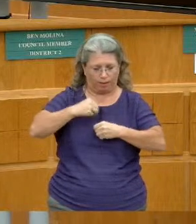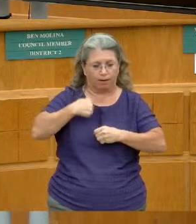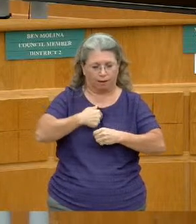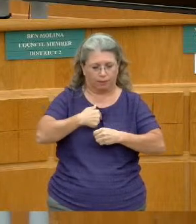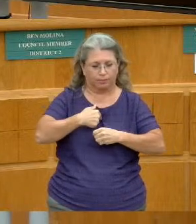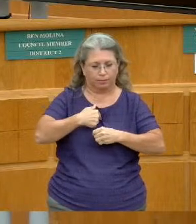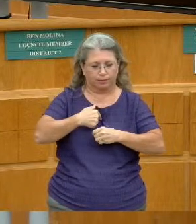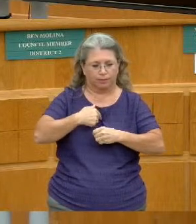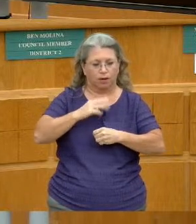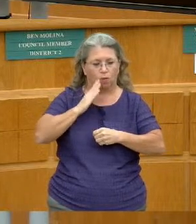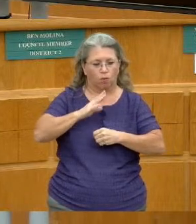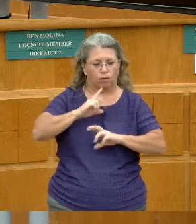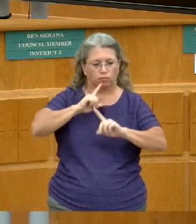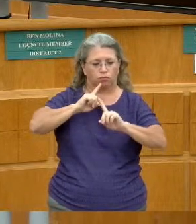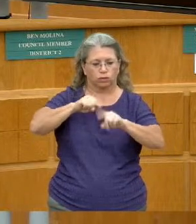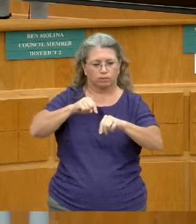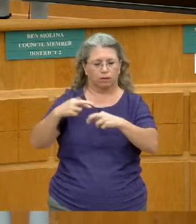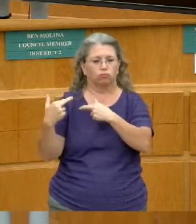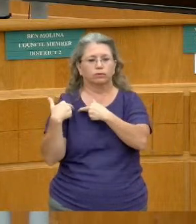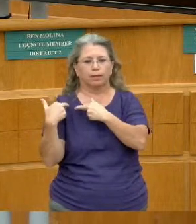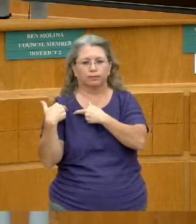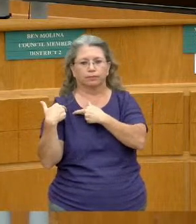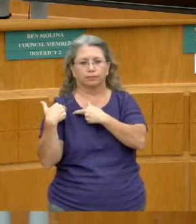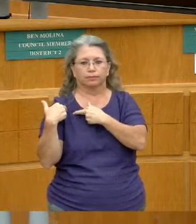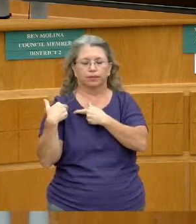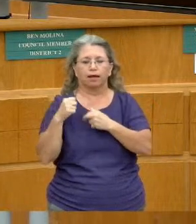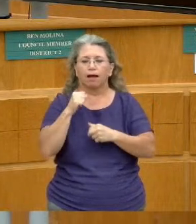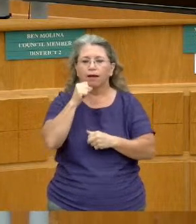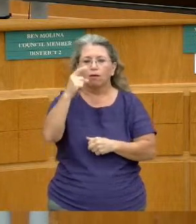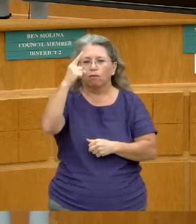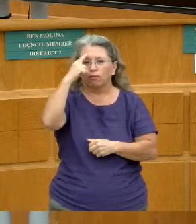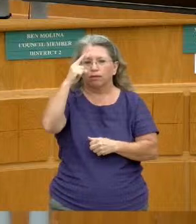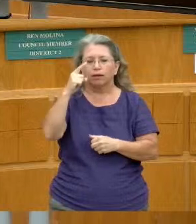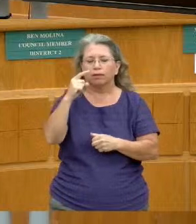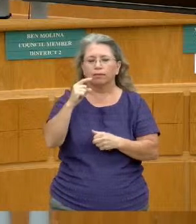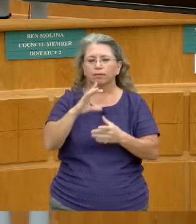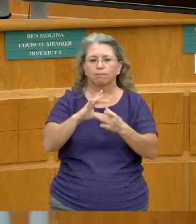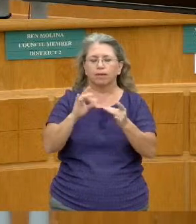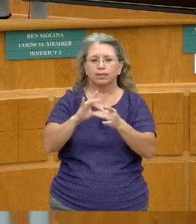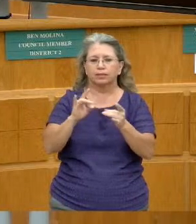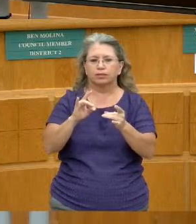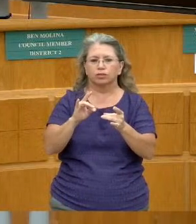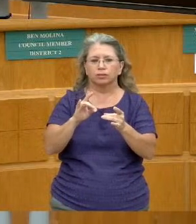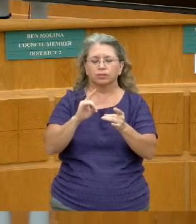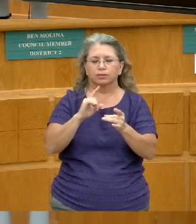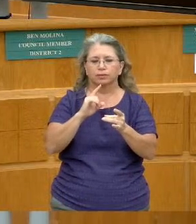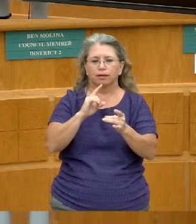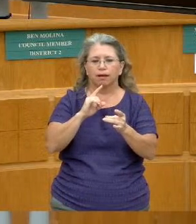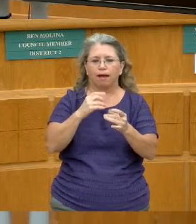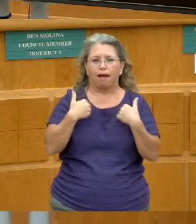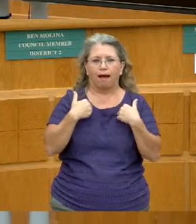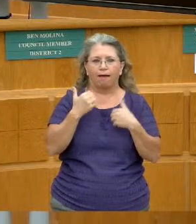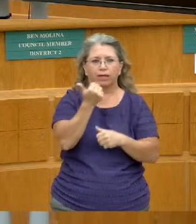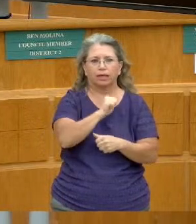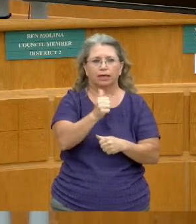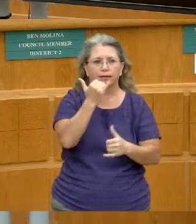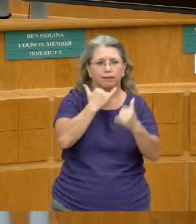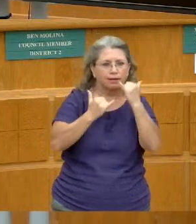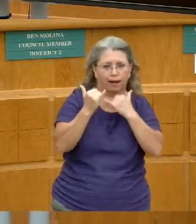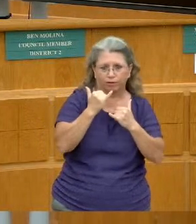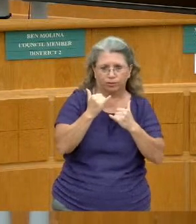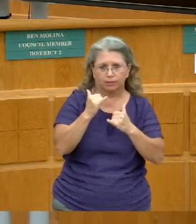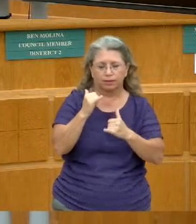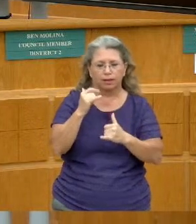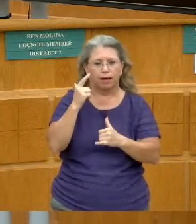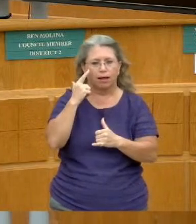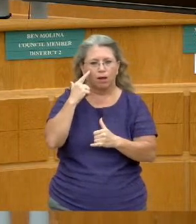responsibly. I don't believe the messages are driven by inaccuracies. I think they're data-driven. I think I'm very careful to